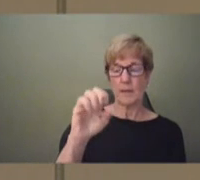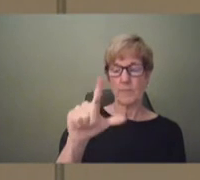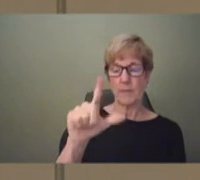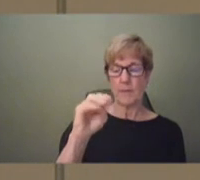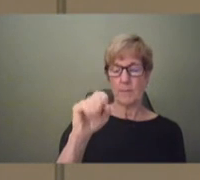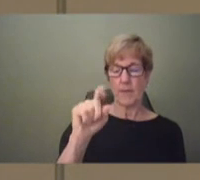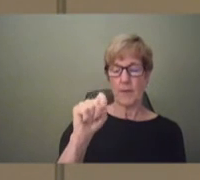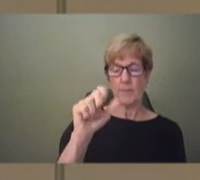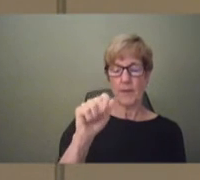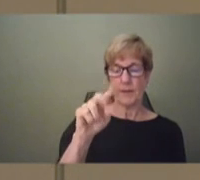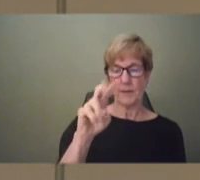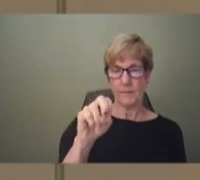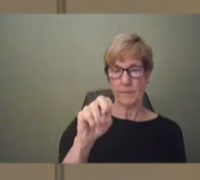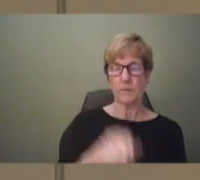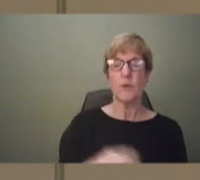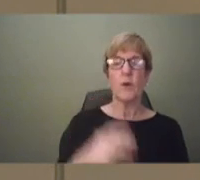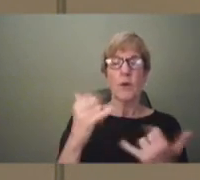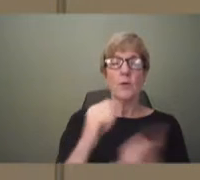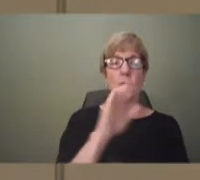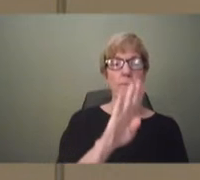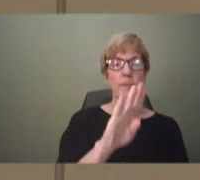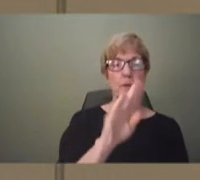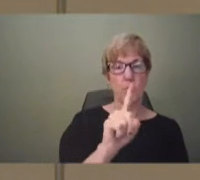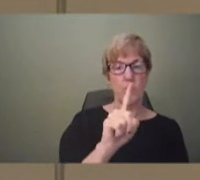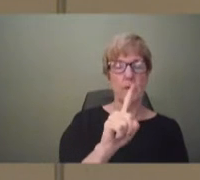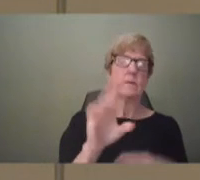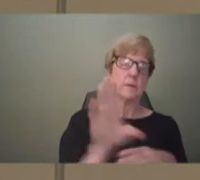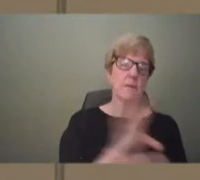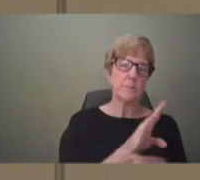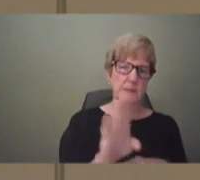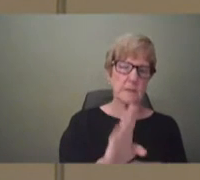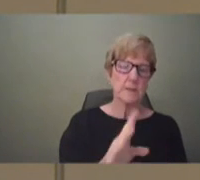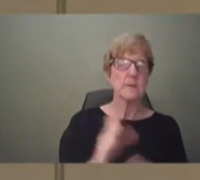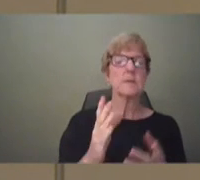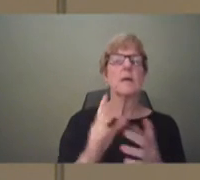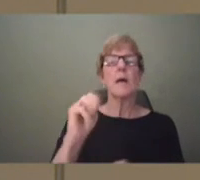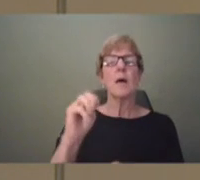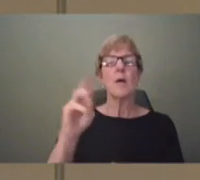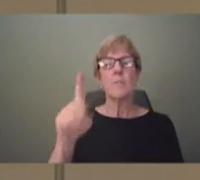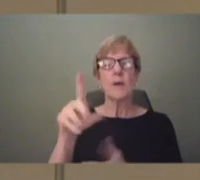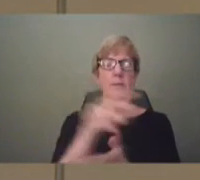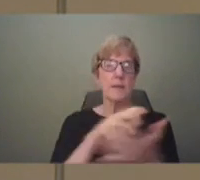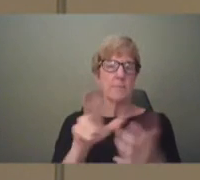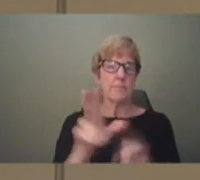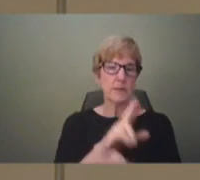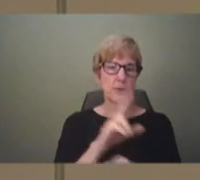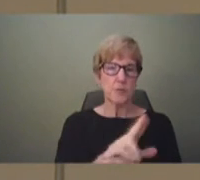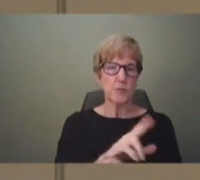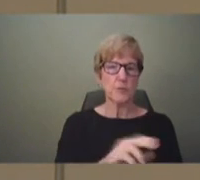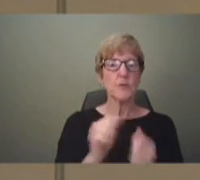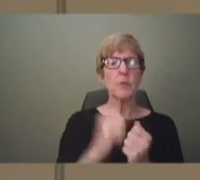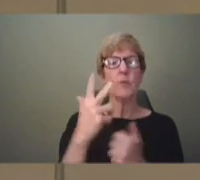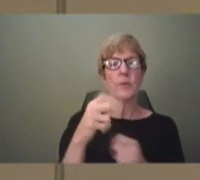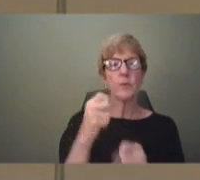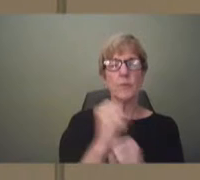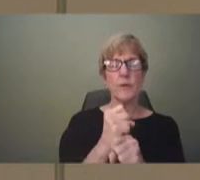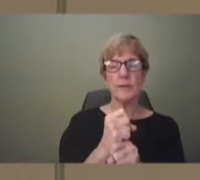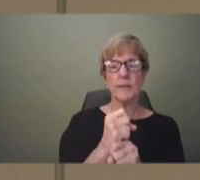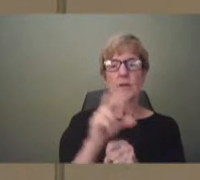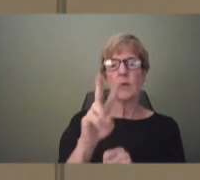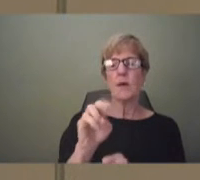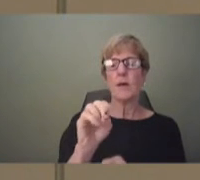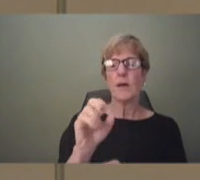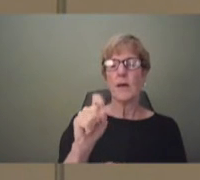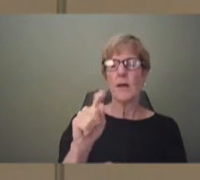District the current zoning is B1 neighborhood business and the proposed zoning is mudo mix use development optional with threeyear vested rights staff recommends